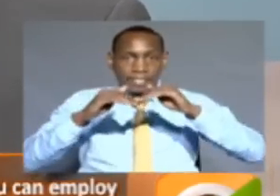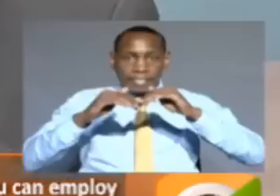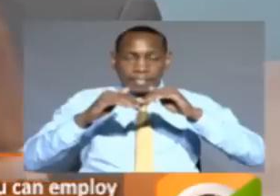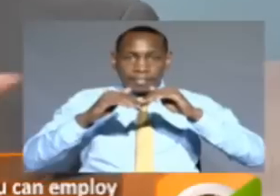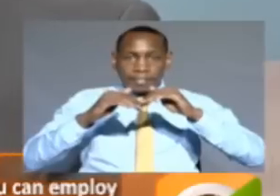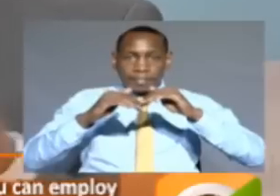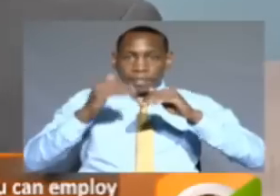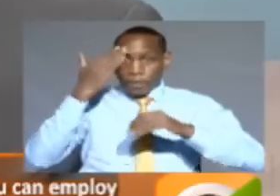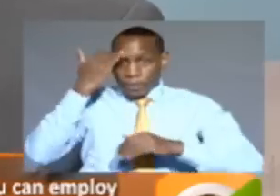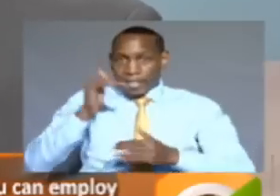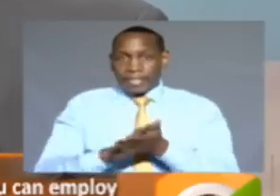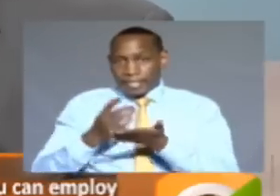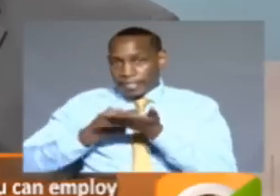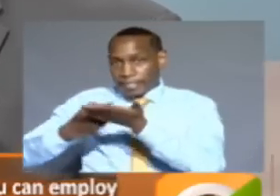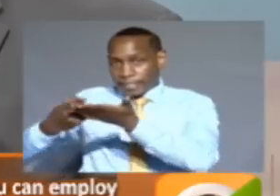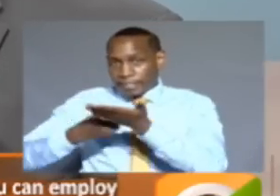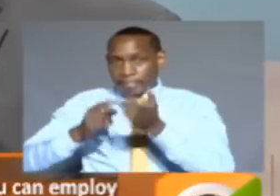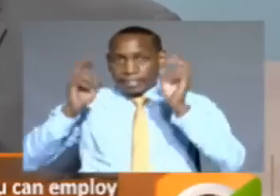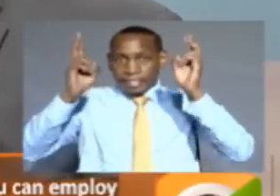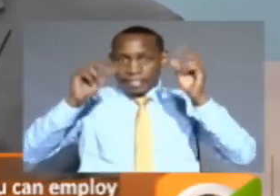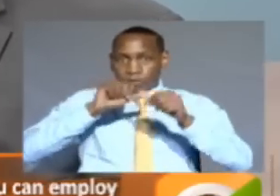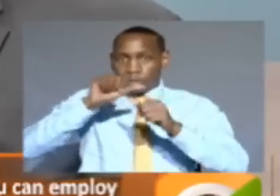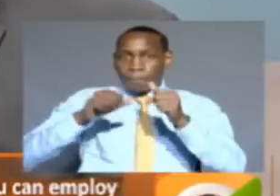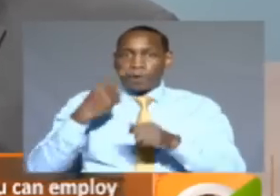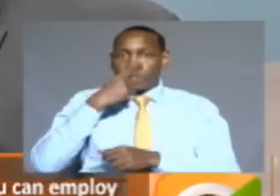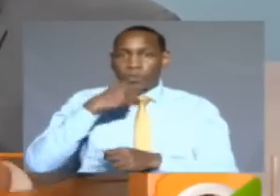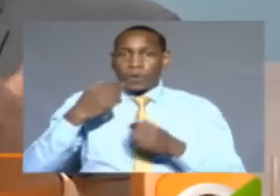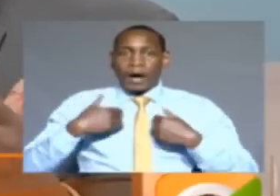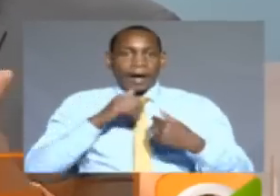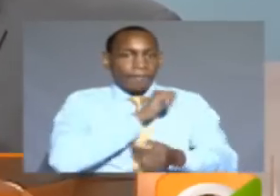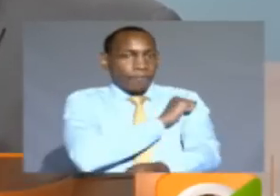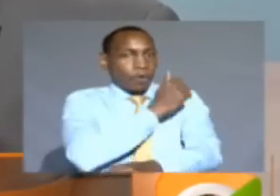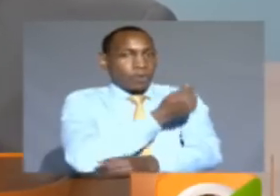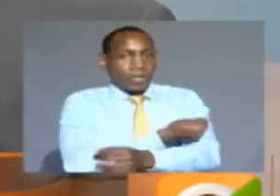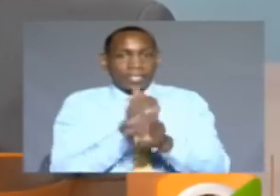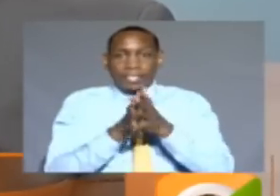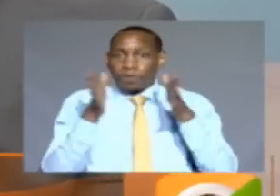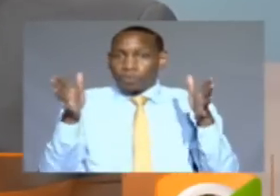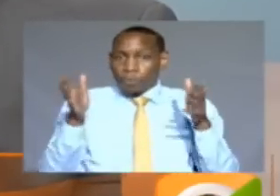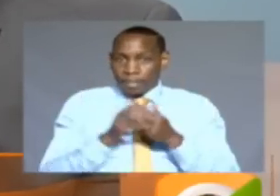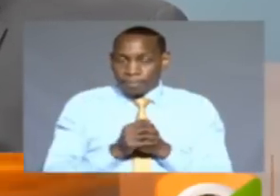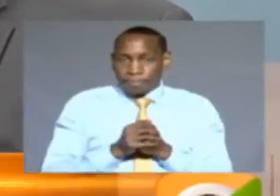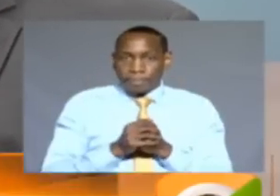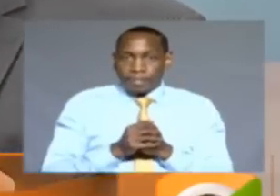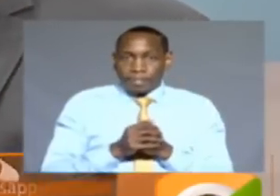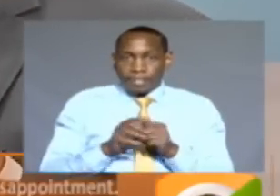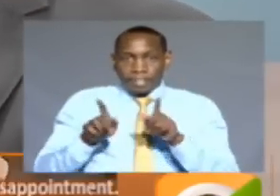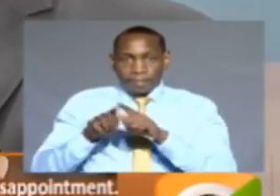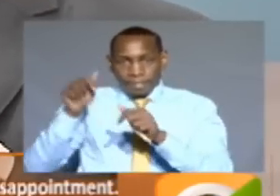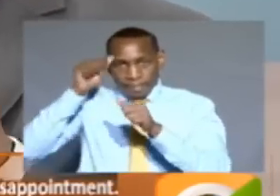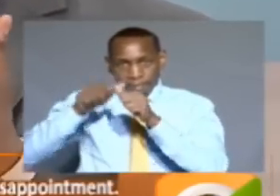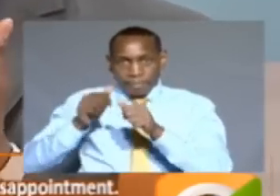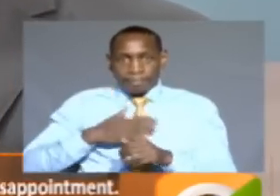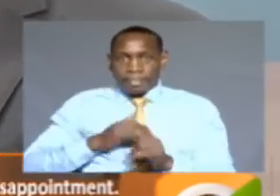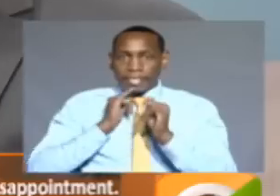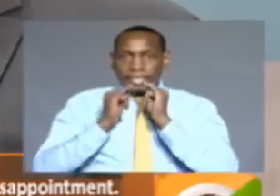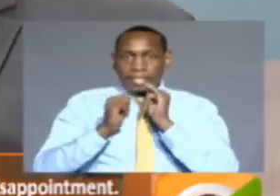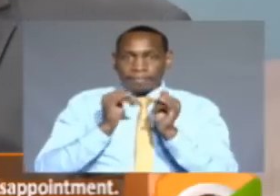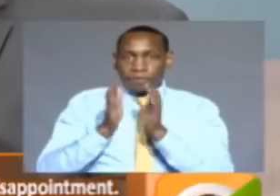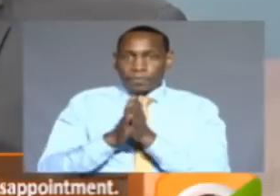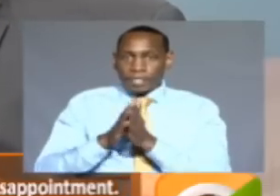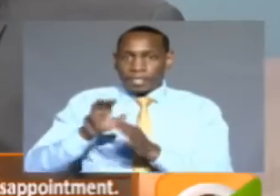to discuss this issue about who is bigger than who. And reminded me of an interview I did with Peter